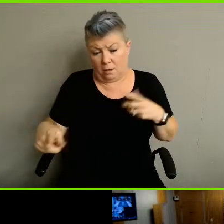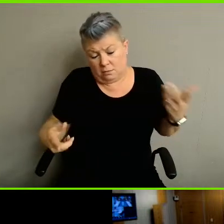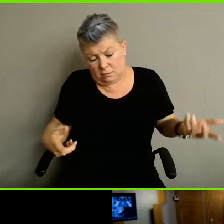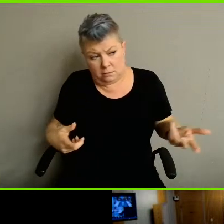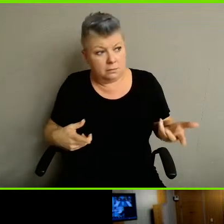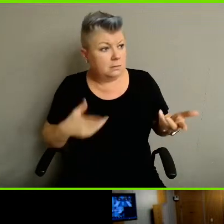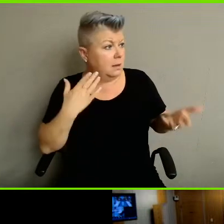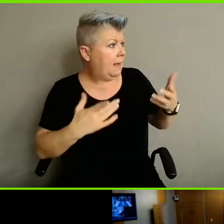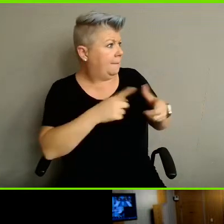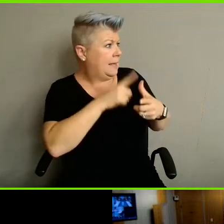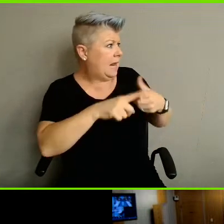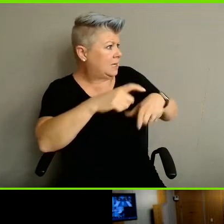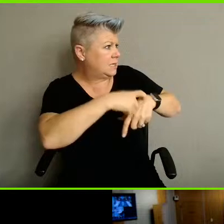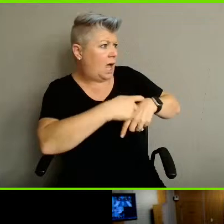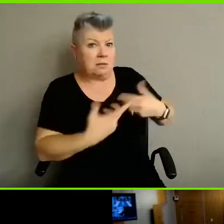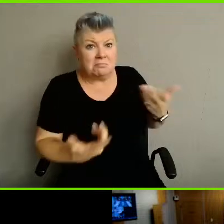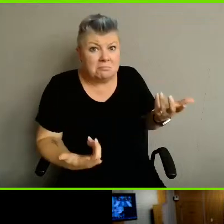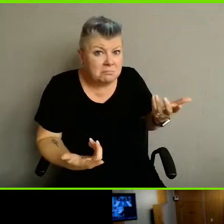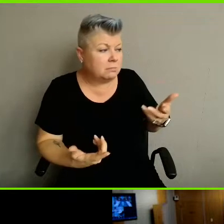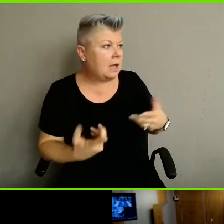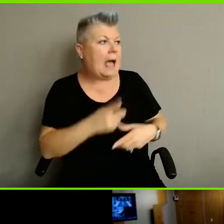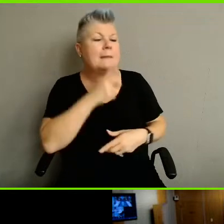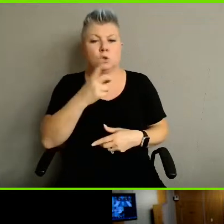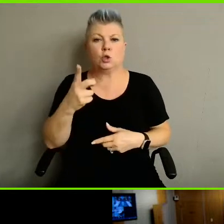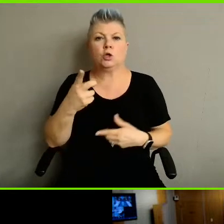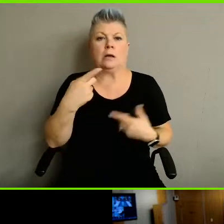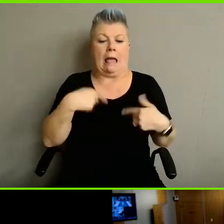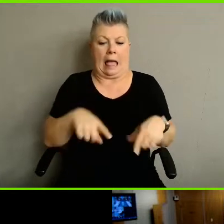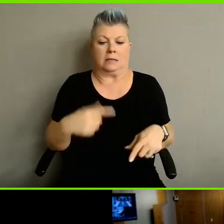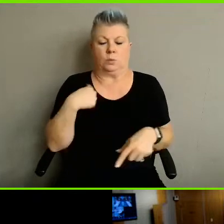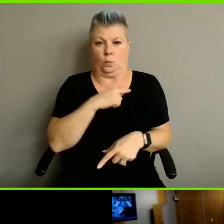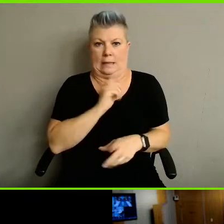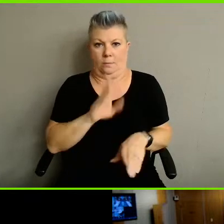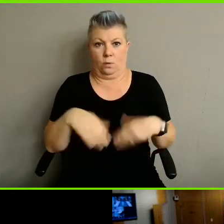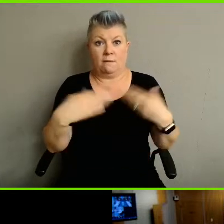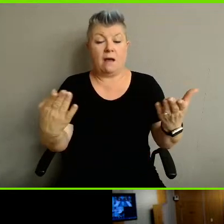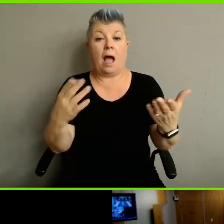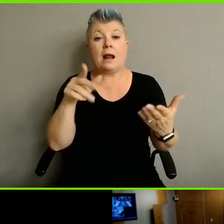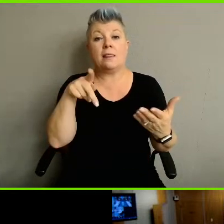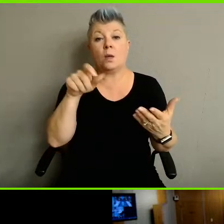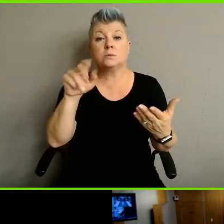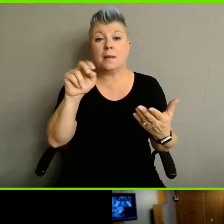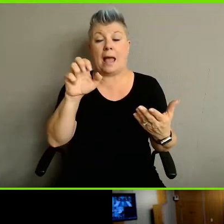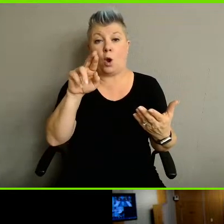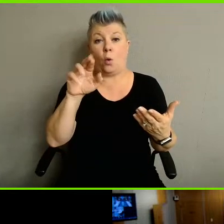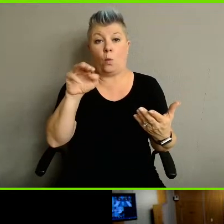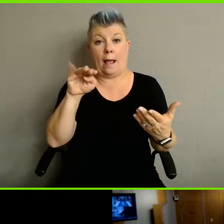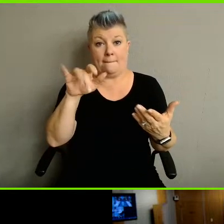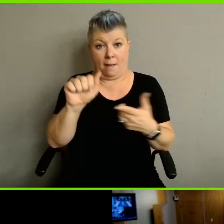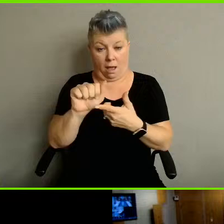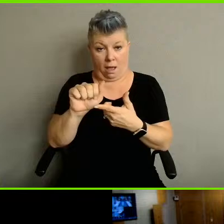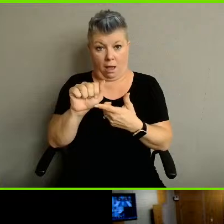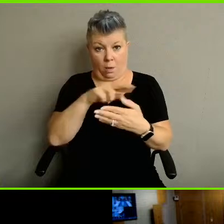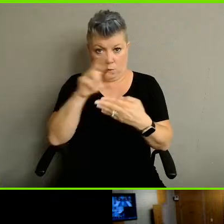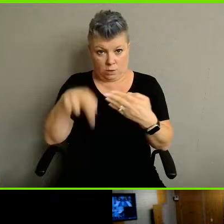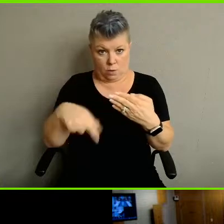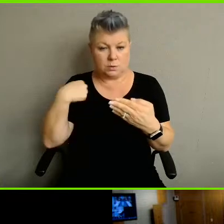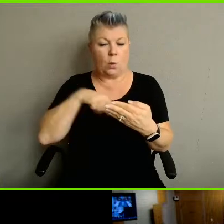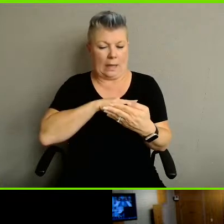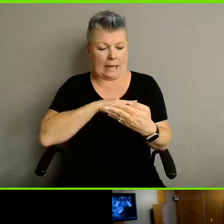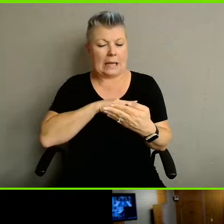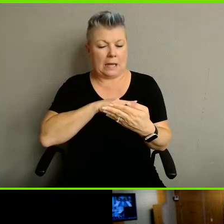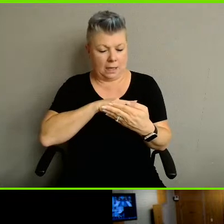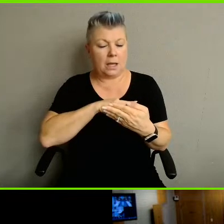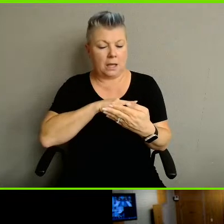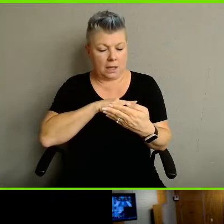PowerPoint. And I'm sure that as we provide those panorama results, that capture